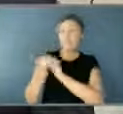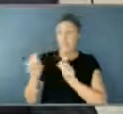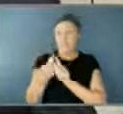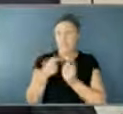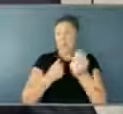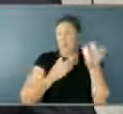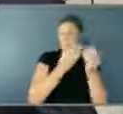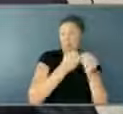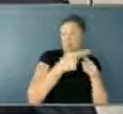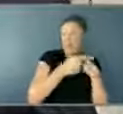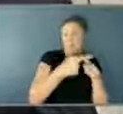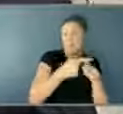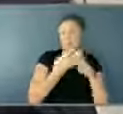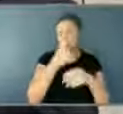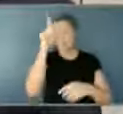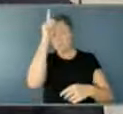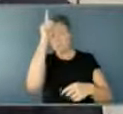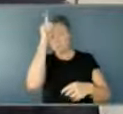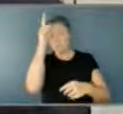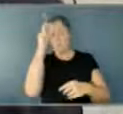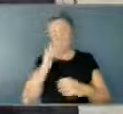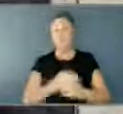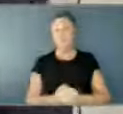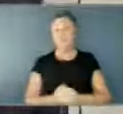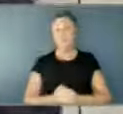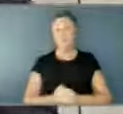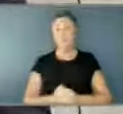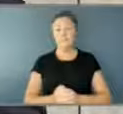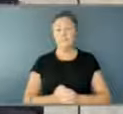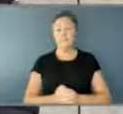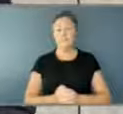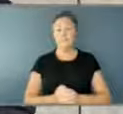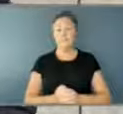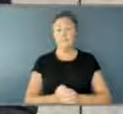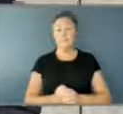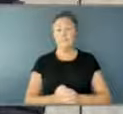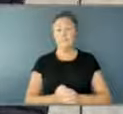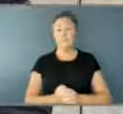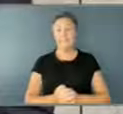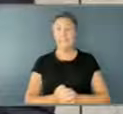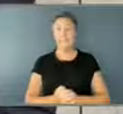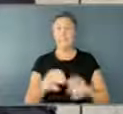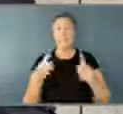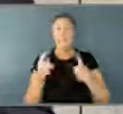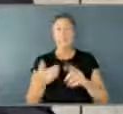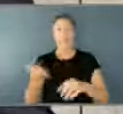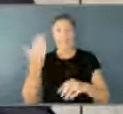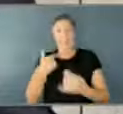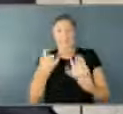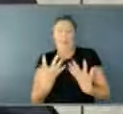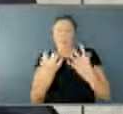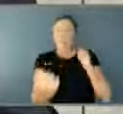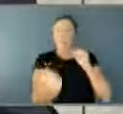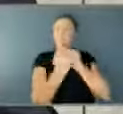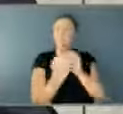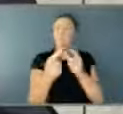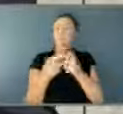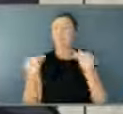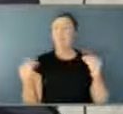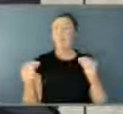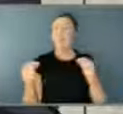recently in the discussions we've had, where we already have those relationships with places like Japan. So, they're very